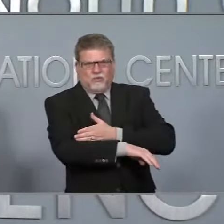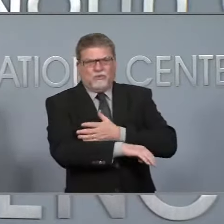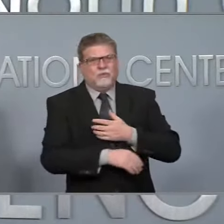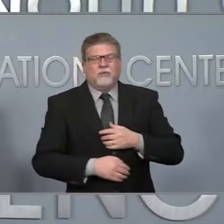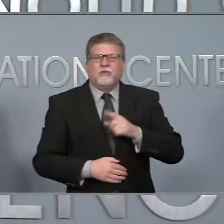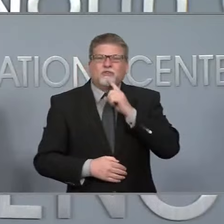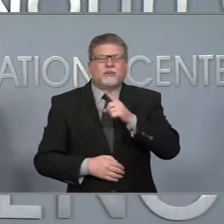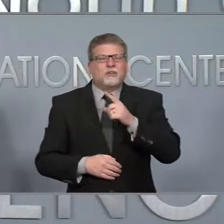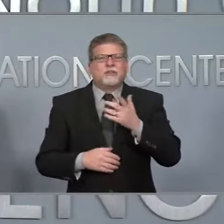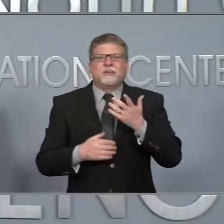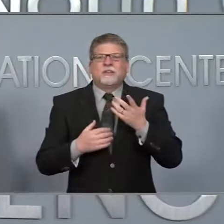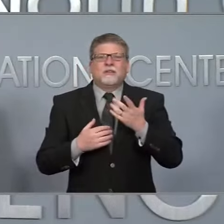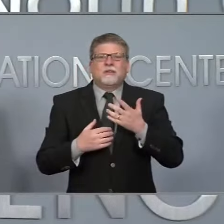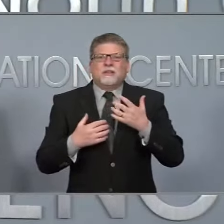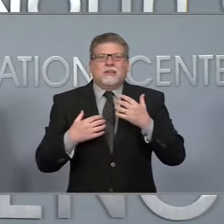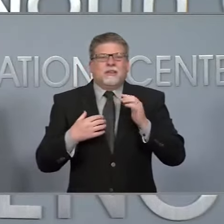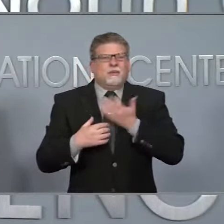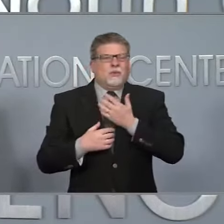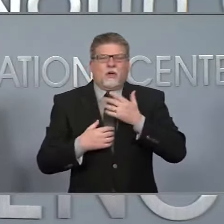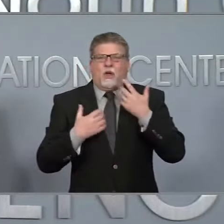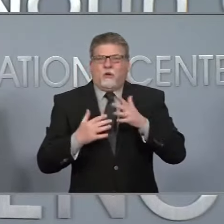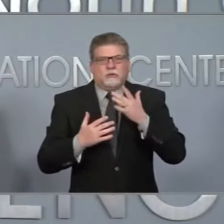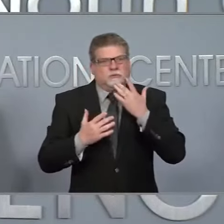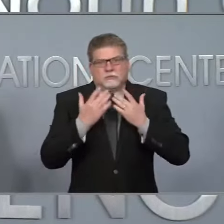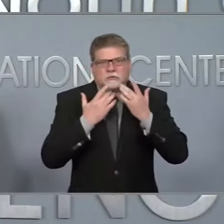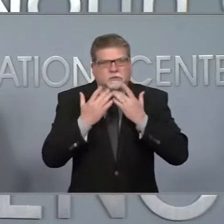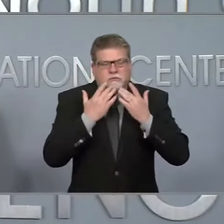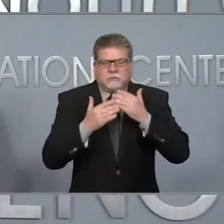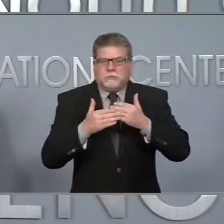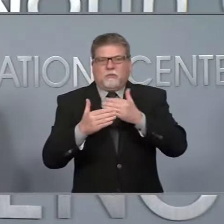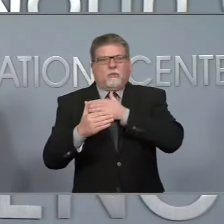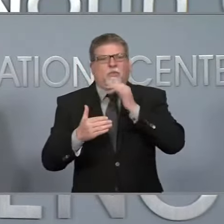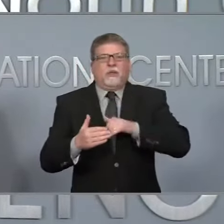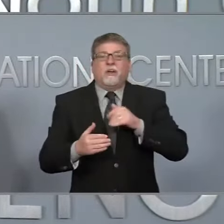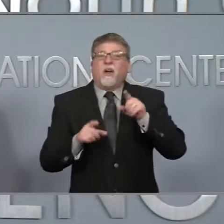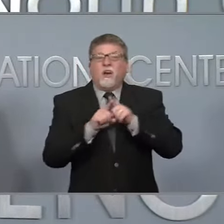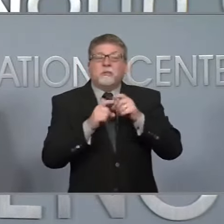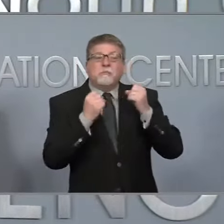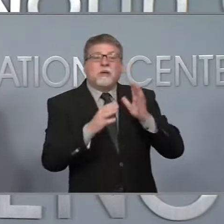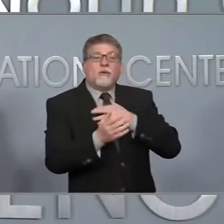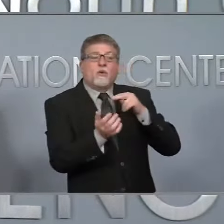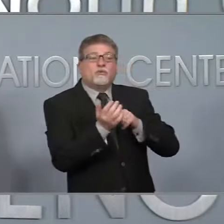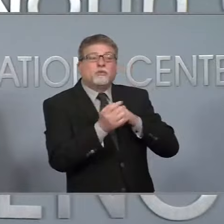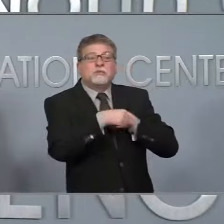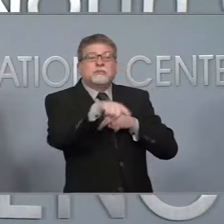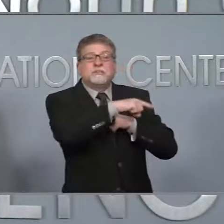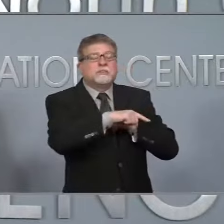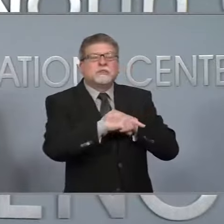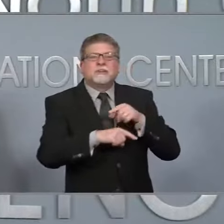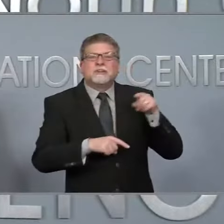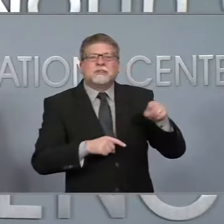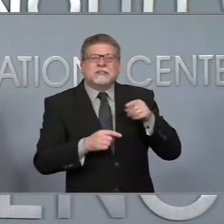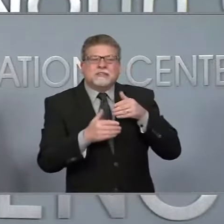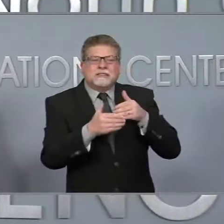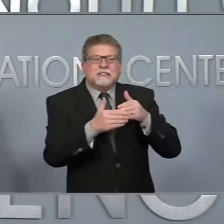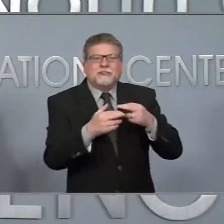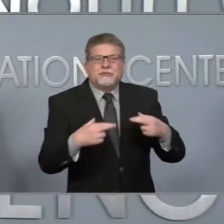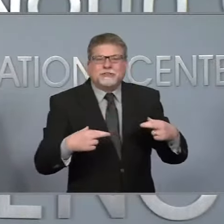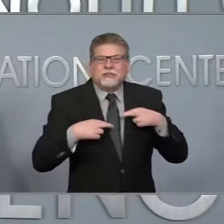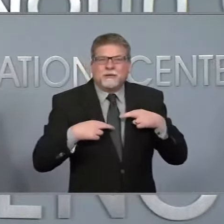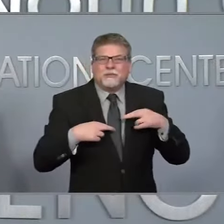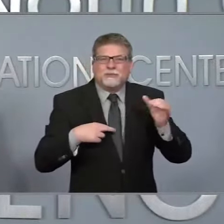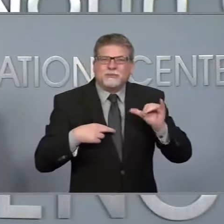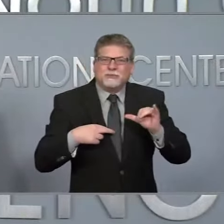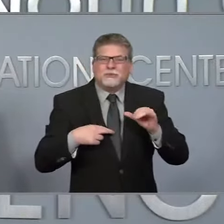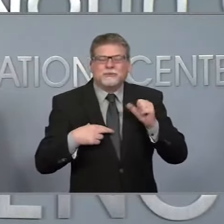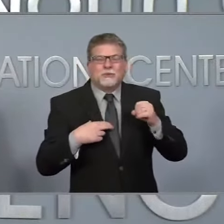time in North Carolina around our healthcare workforce. We had a lot of individuals ready for retirement. This is a big priority for me looking ahead. Building a strong